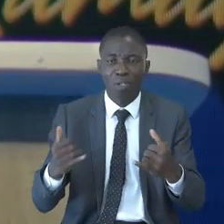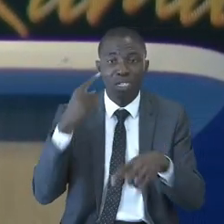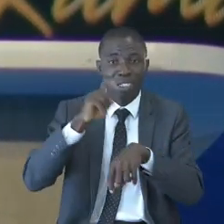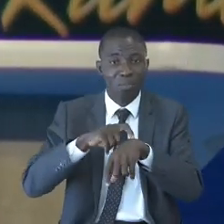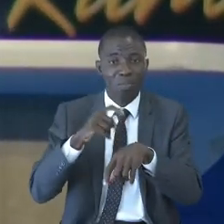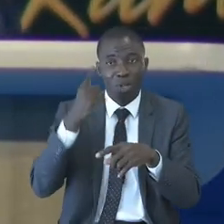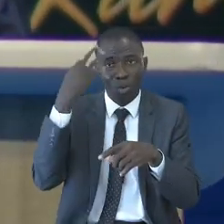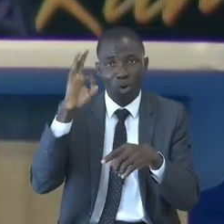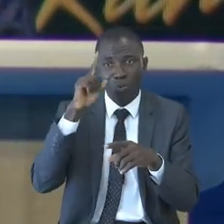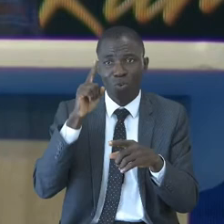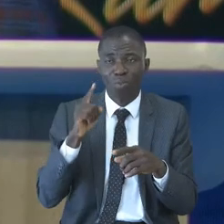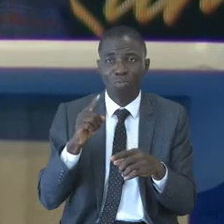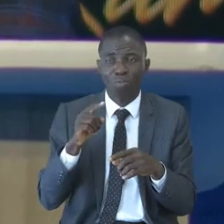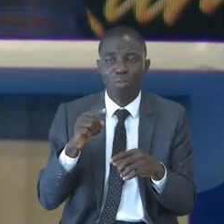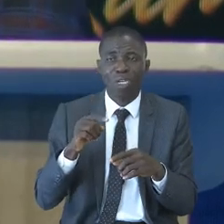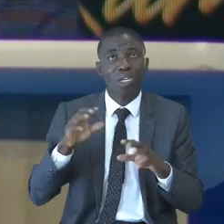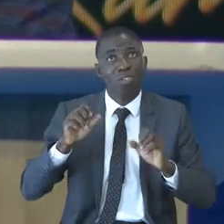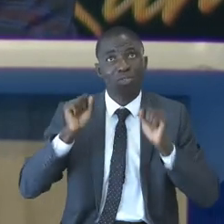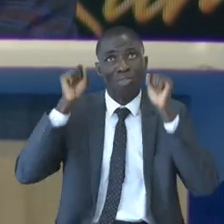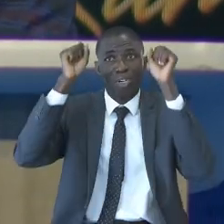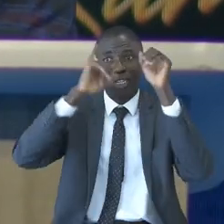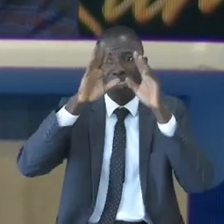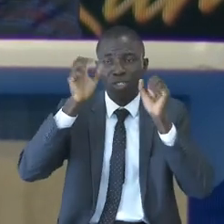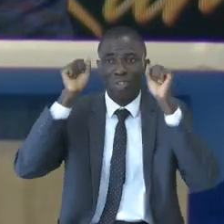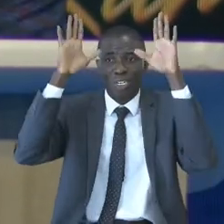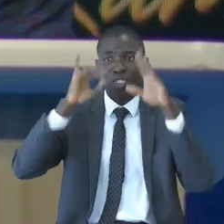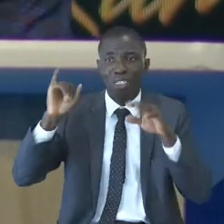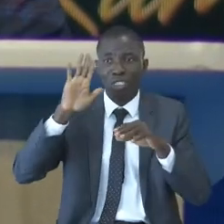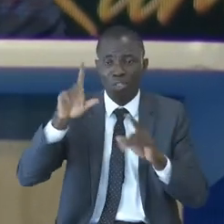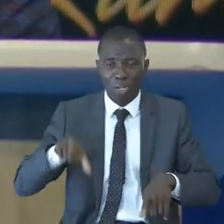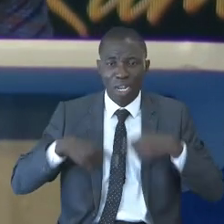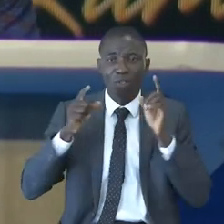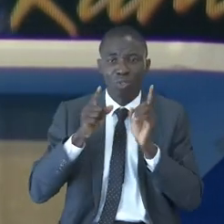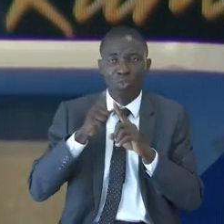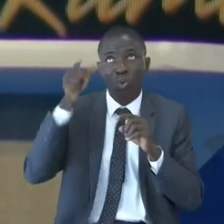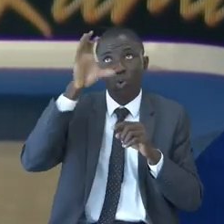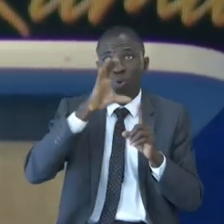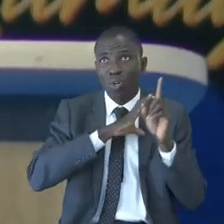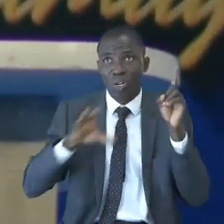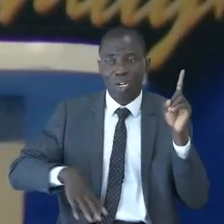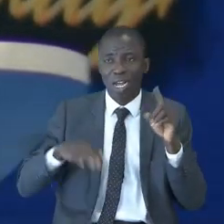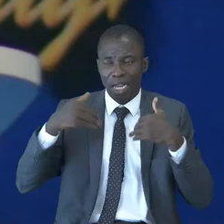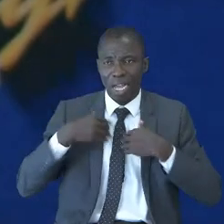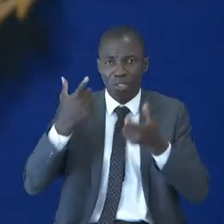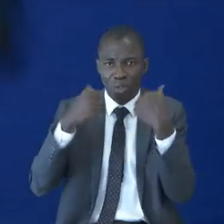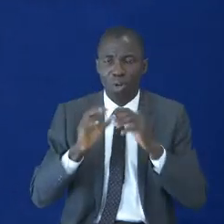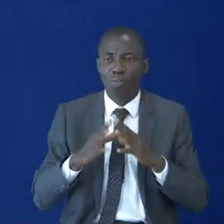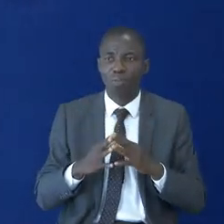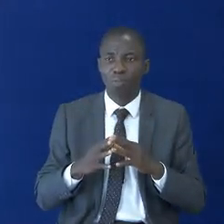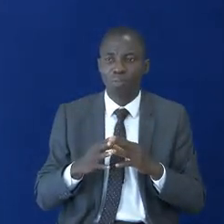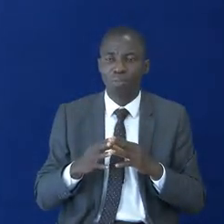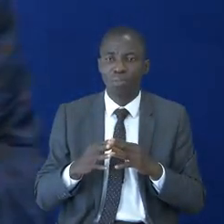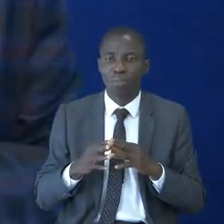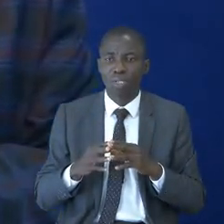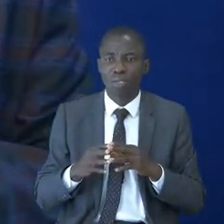moment of handing over your life has now come. It's bowed and